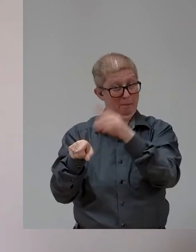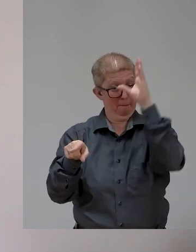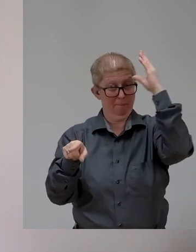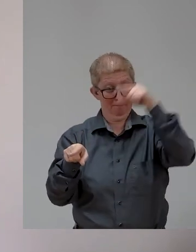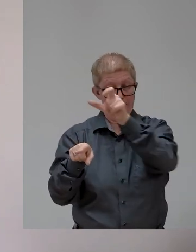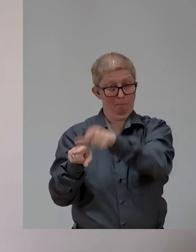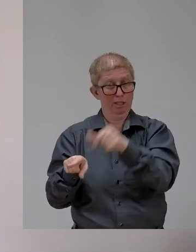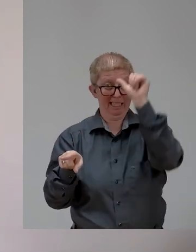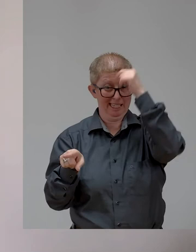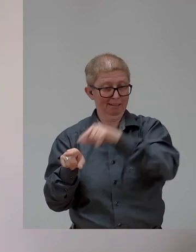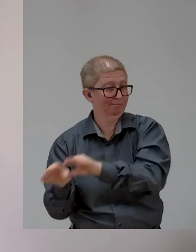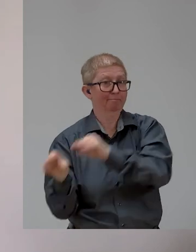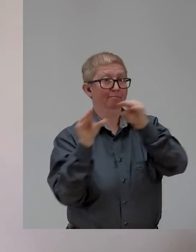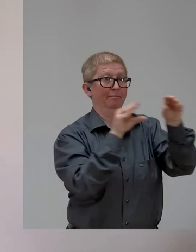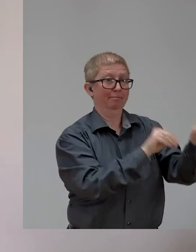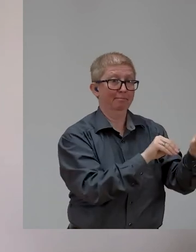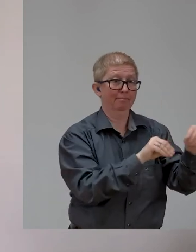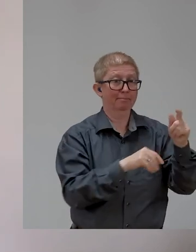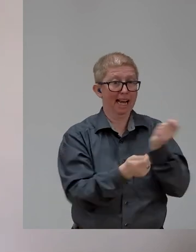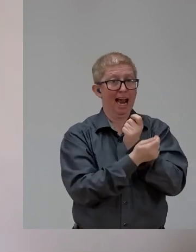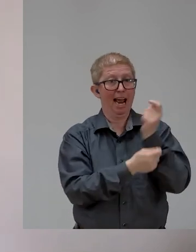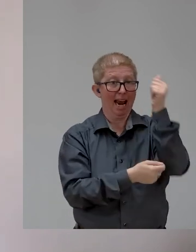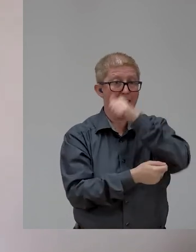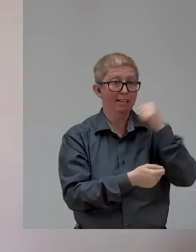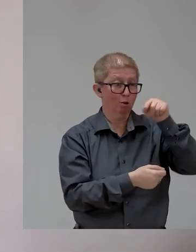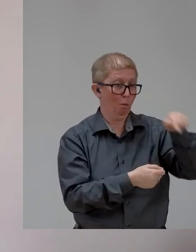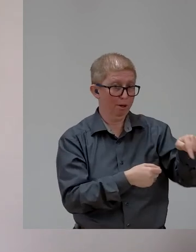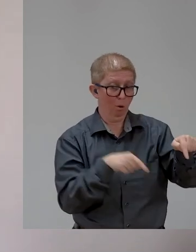and she's been fantastic for this project.